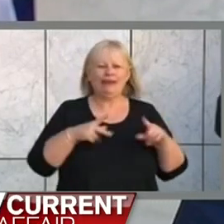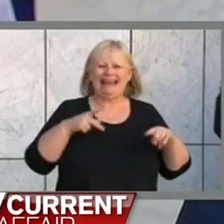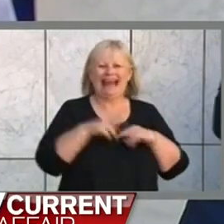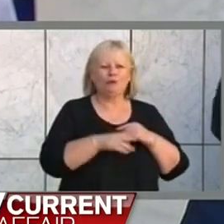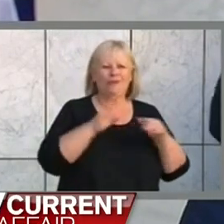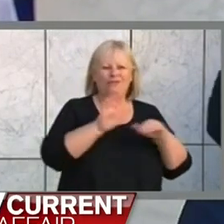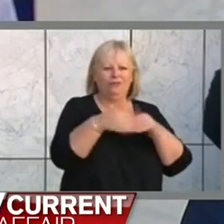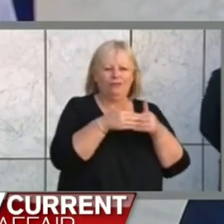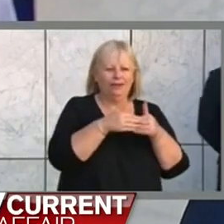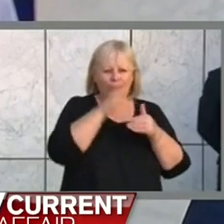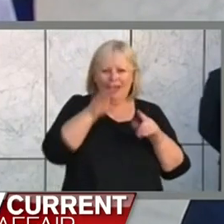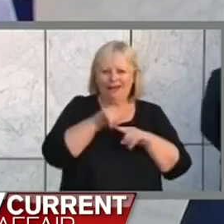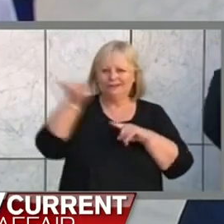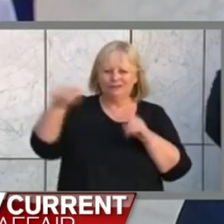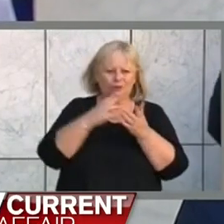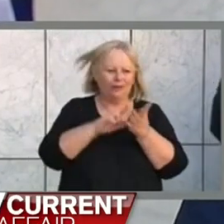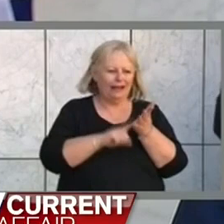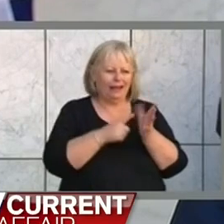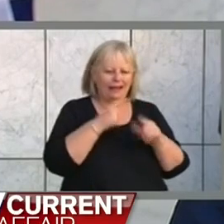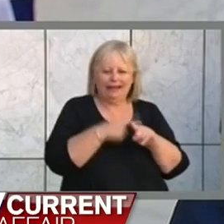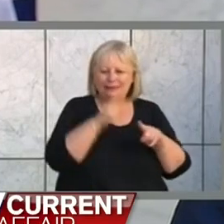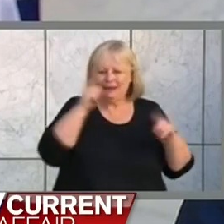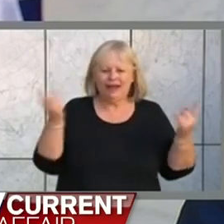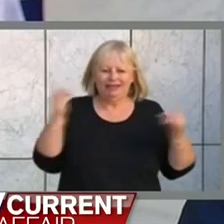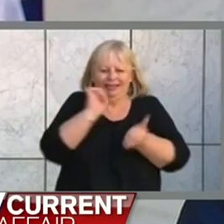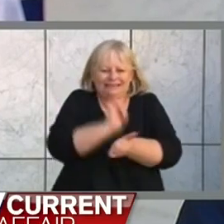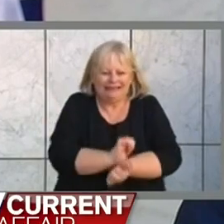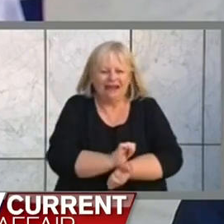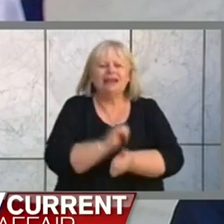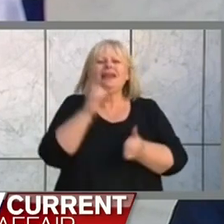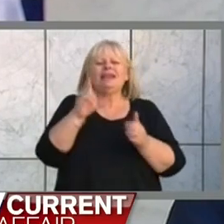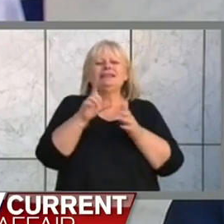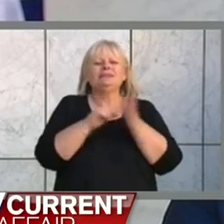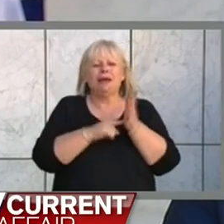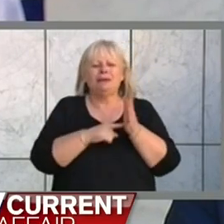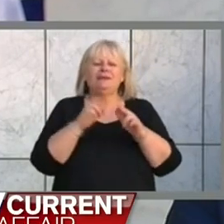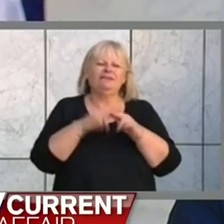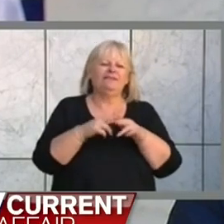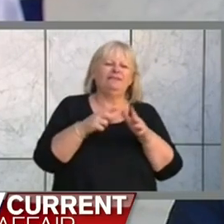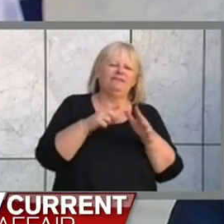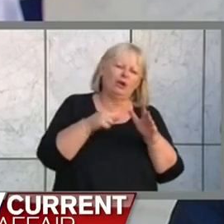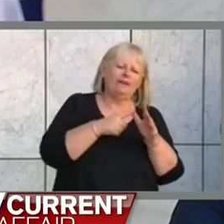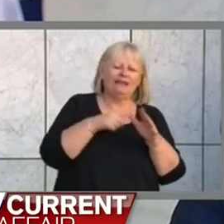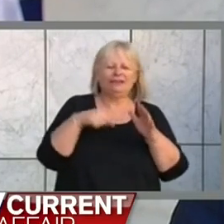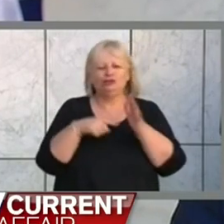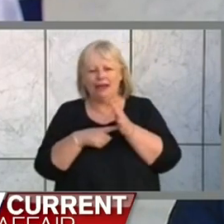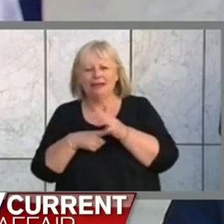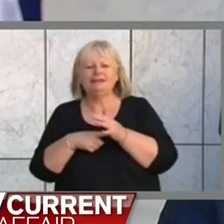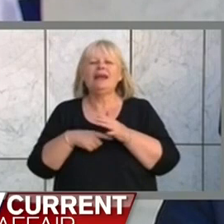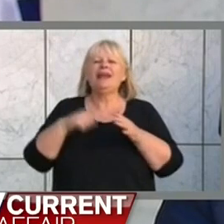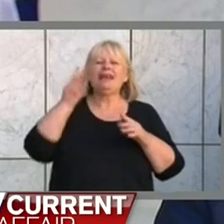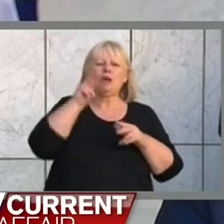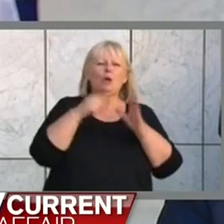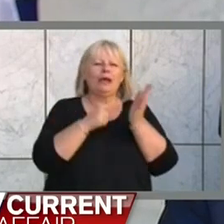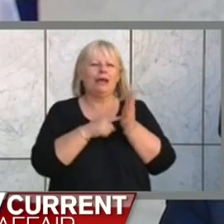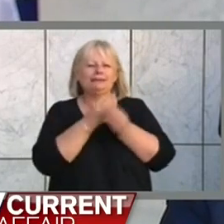can't get a flight up to LAX or something like that, then the Department of Affairs and Foreign Trade and the Foreign Minister are bringing forward some